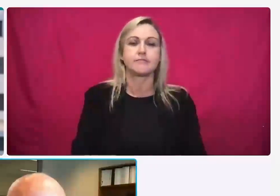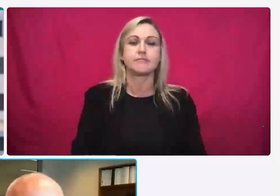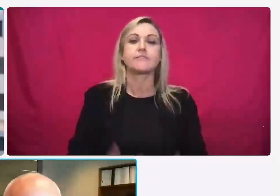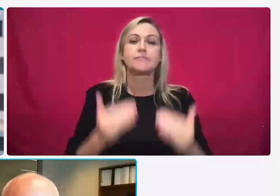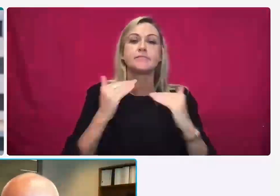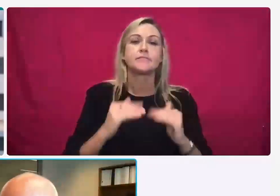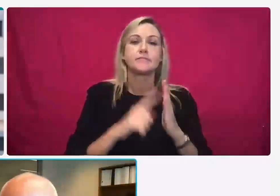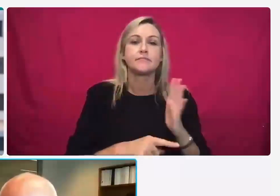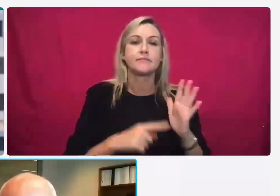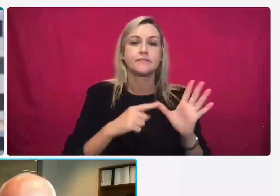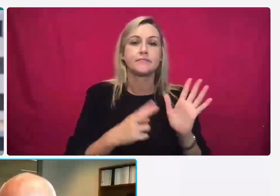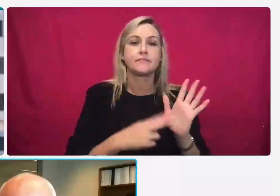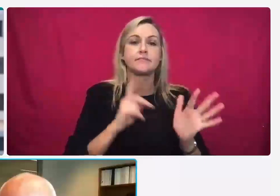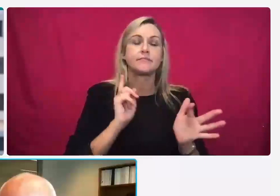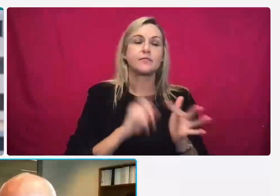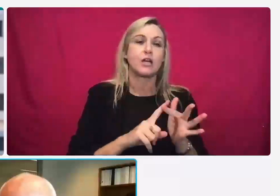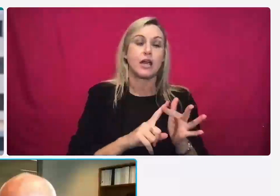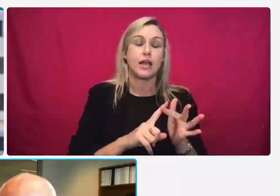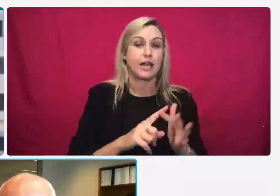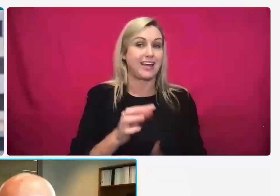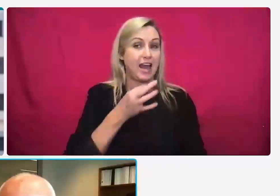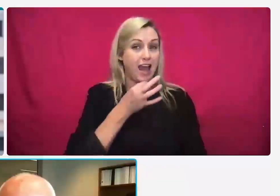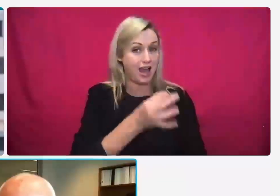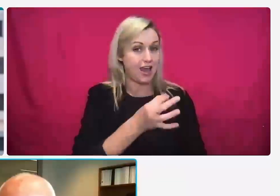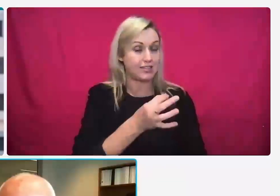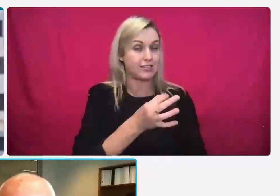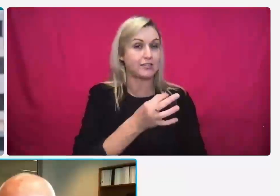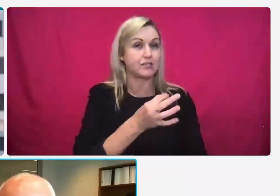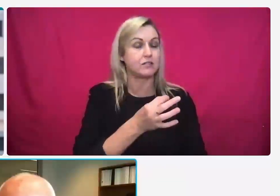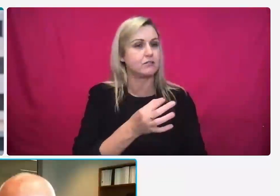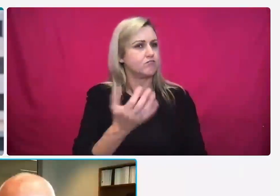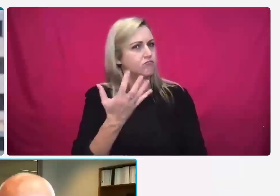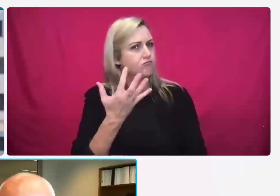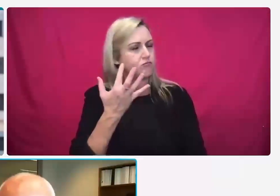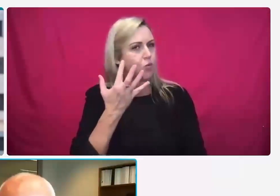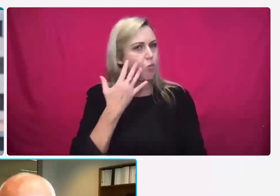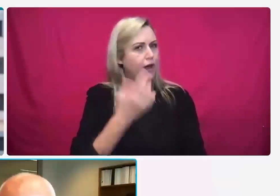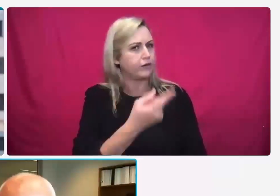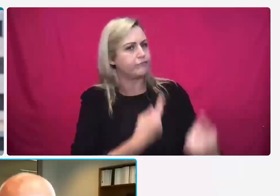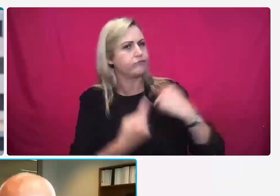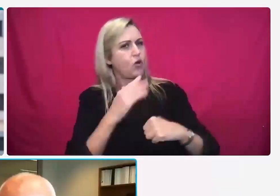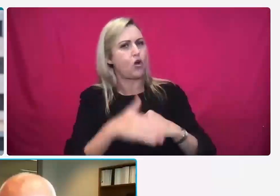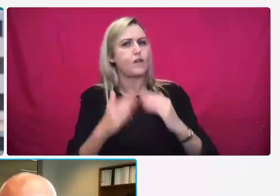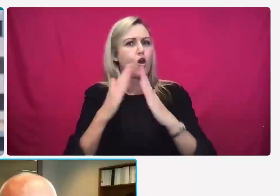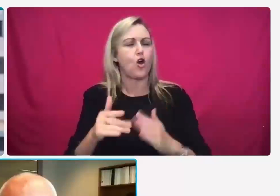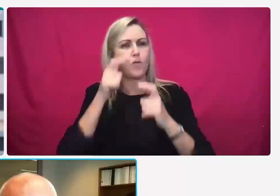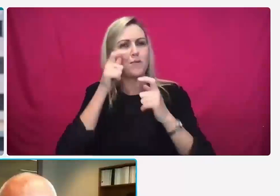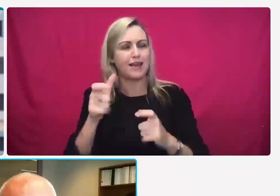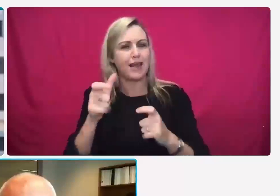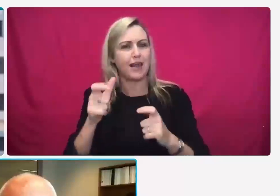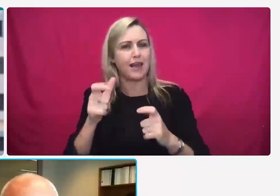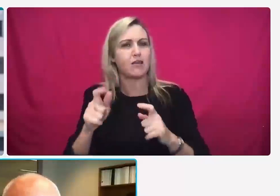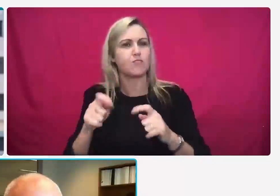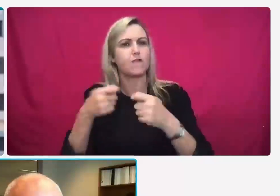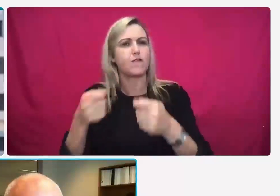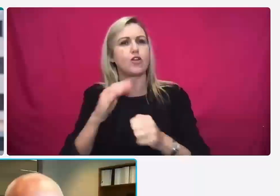Jane, you might have dealt with this, but I'll just clarify. Jane was asking, when can we expect to see guidance for home care providers on ACFR?